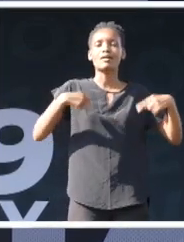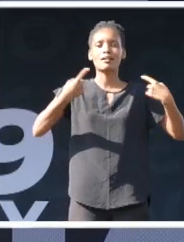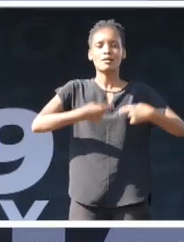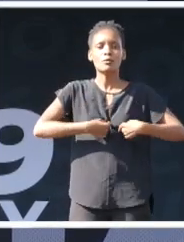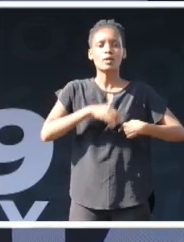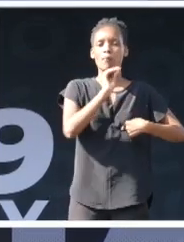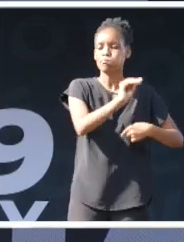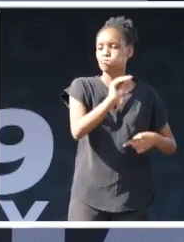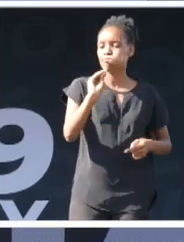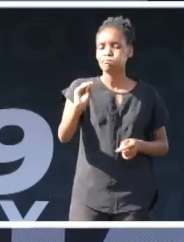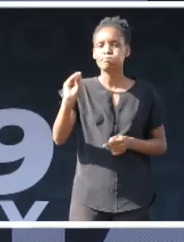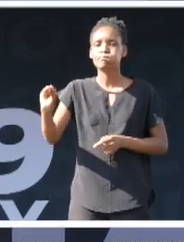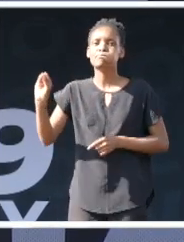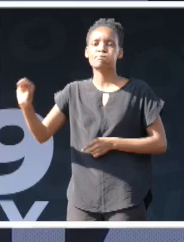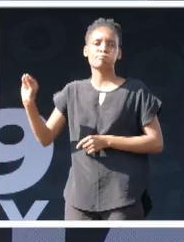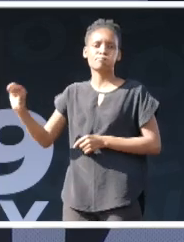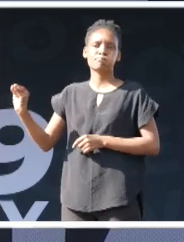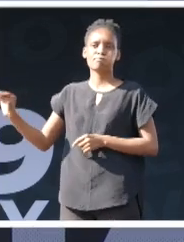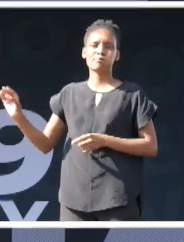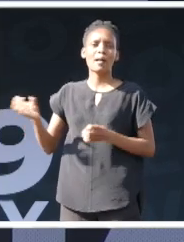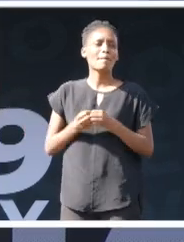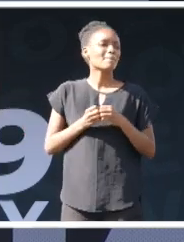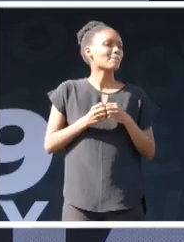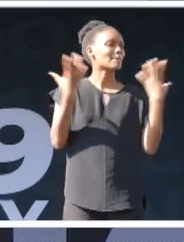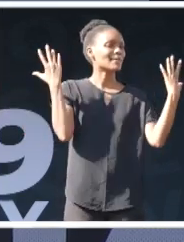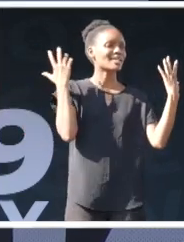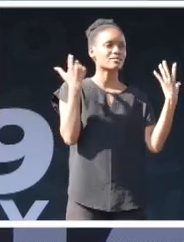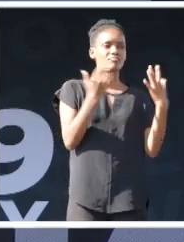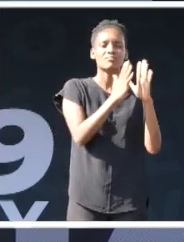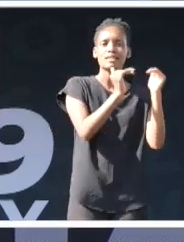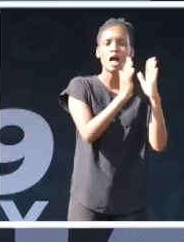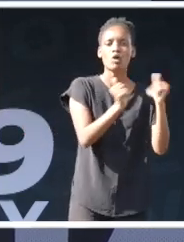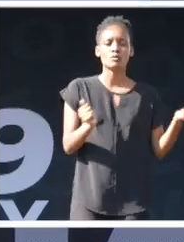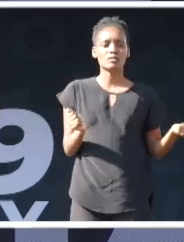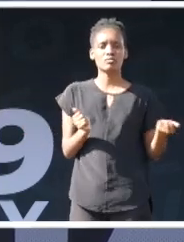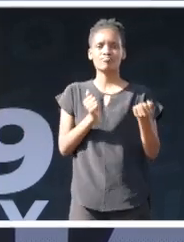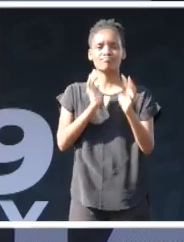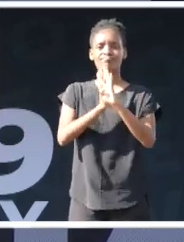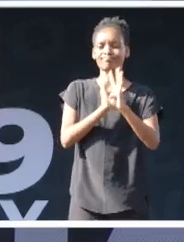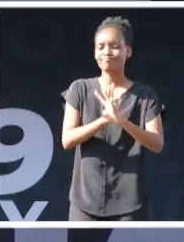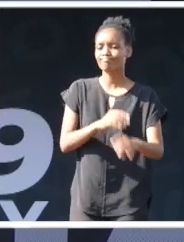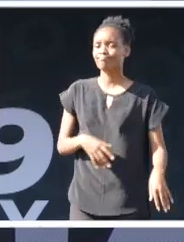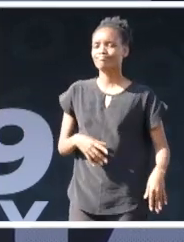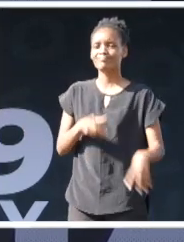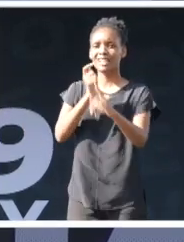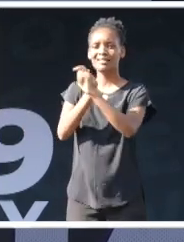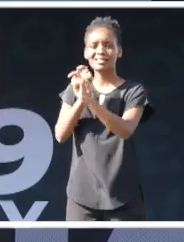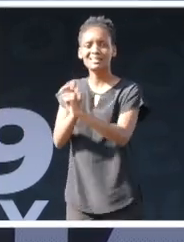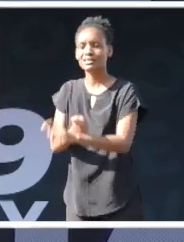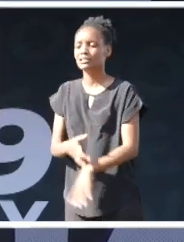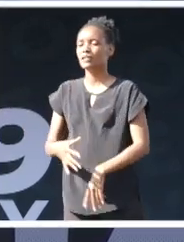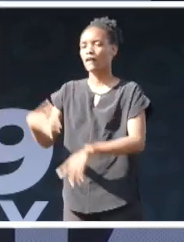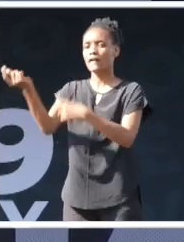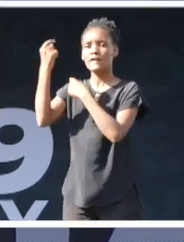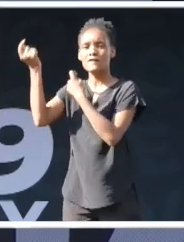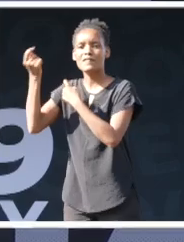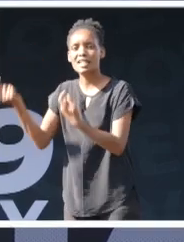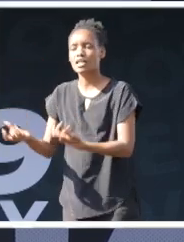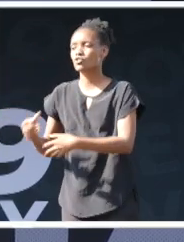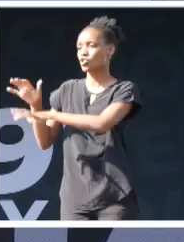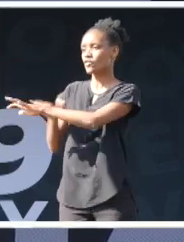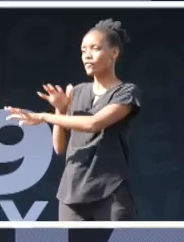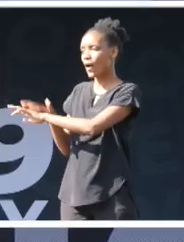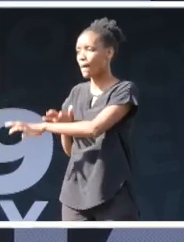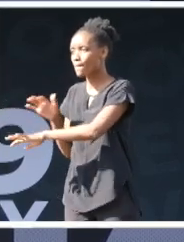Africa, in many informal settlements in South Africa, in many villages, in many farms in South